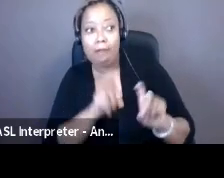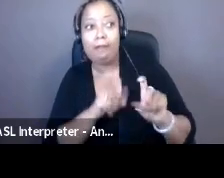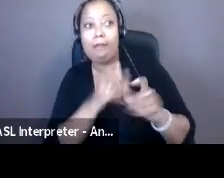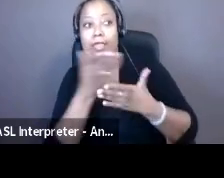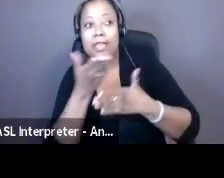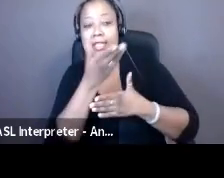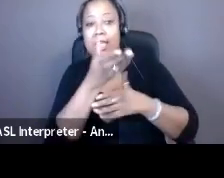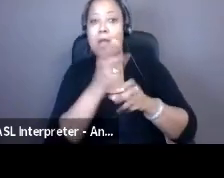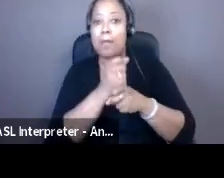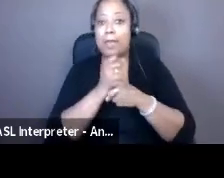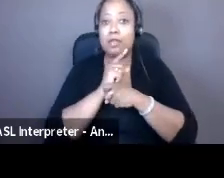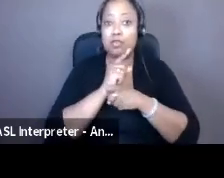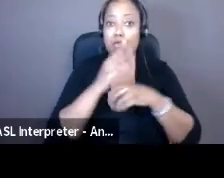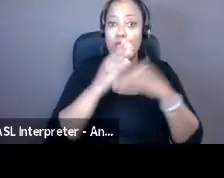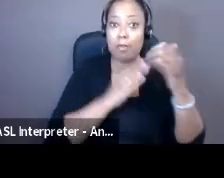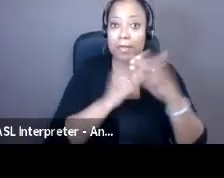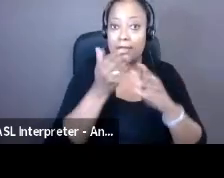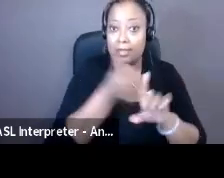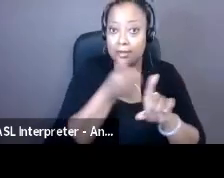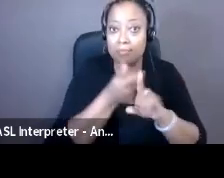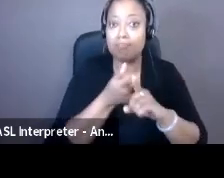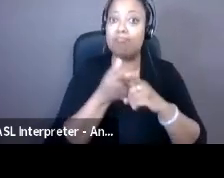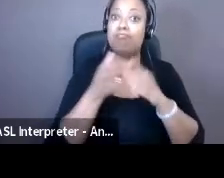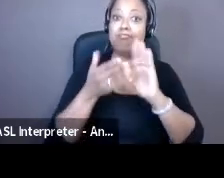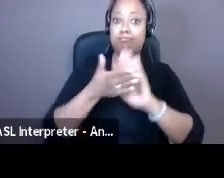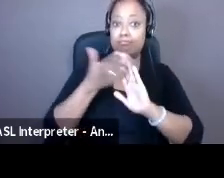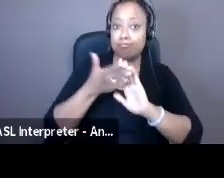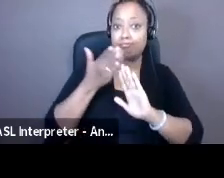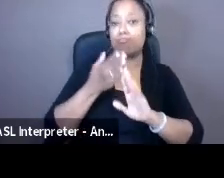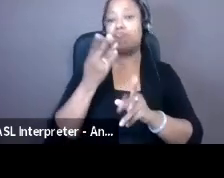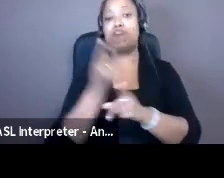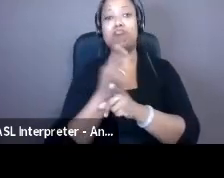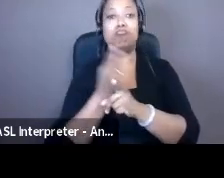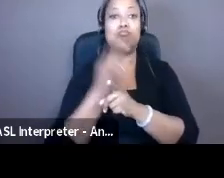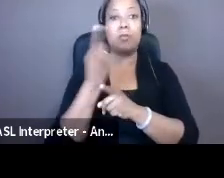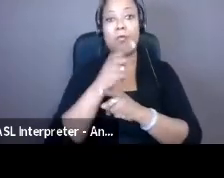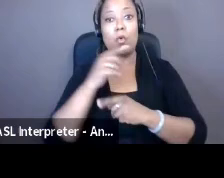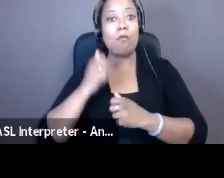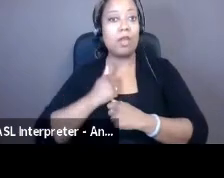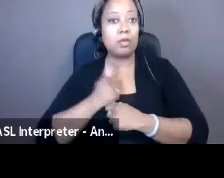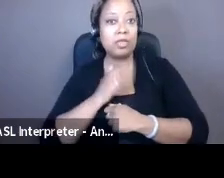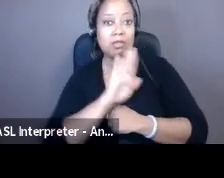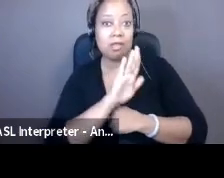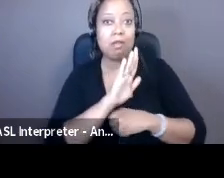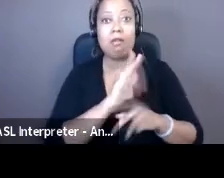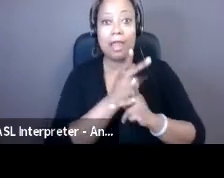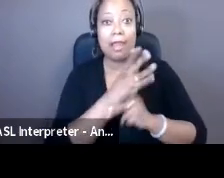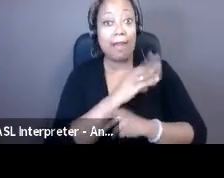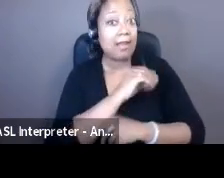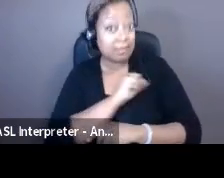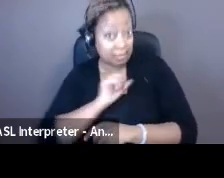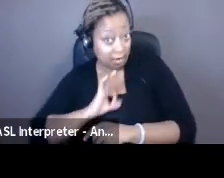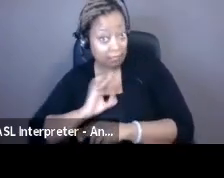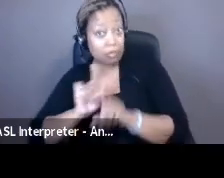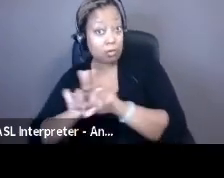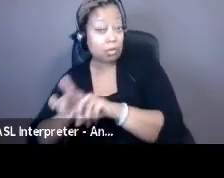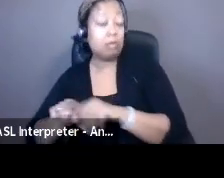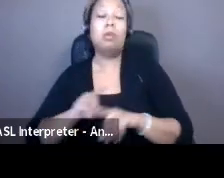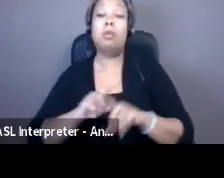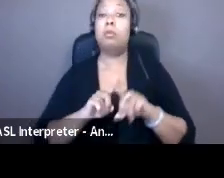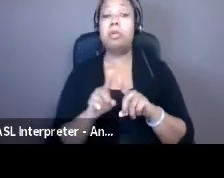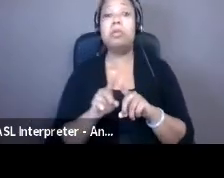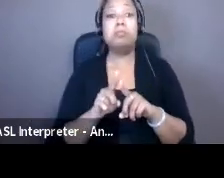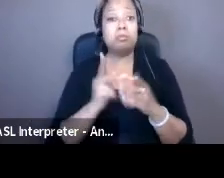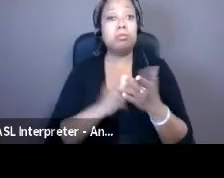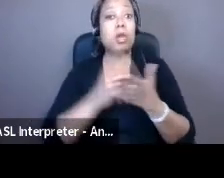sure the buildings are working properly for veterans care and for the staff. But we also do a lot of project